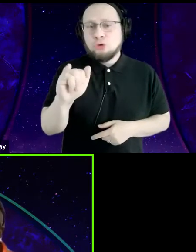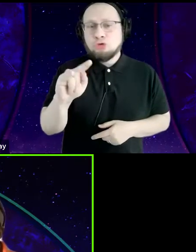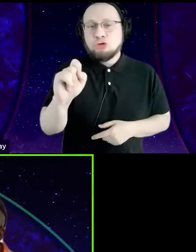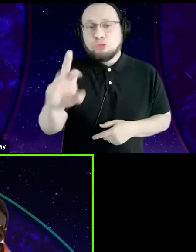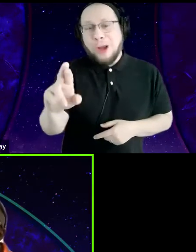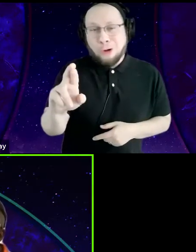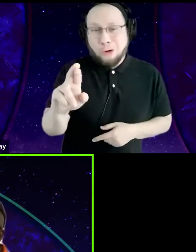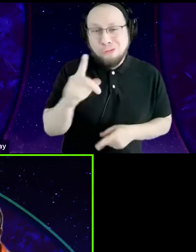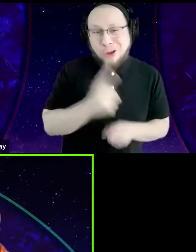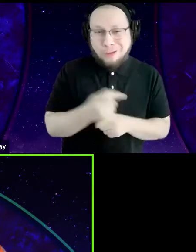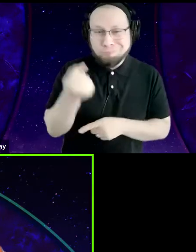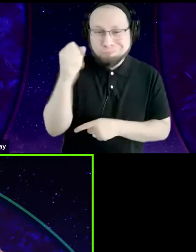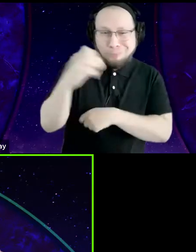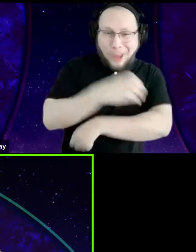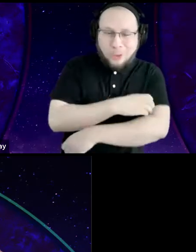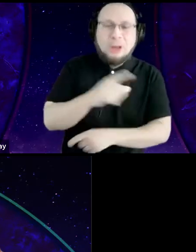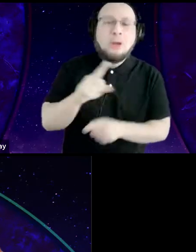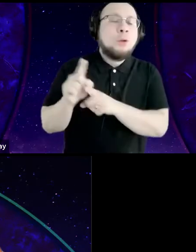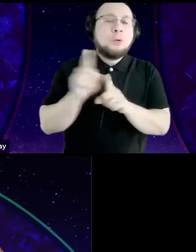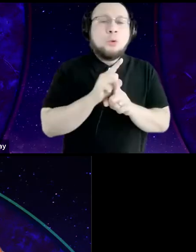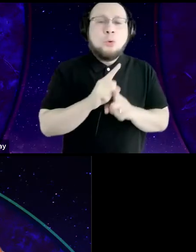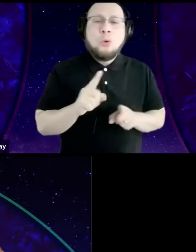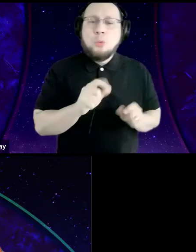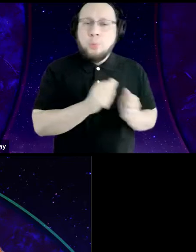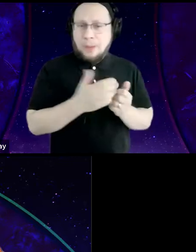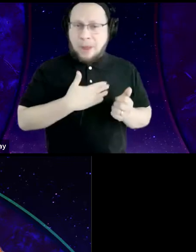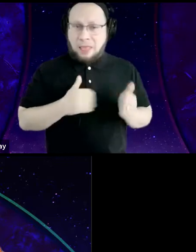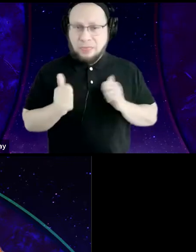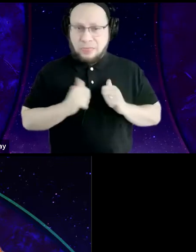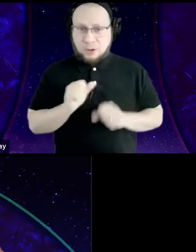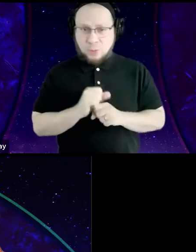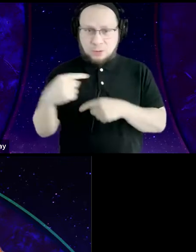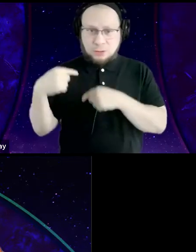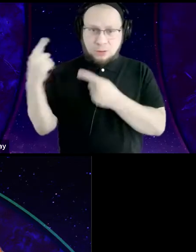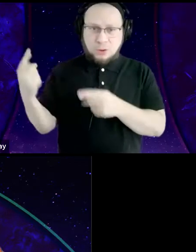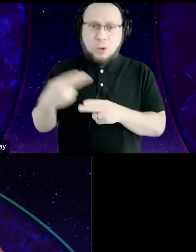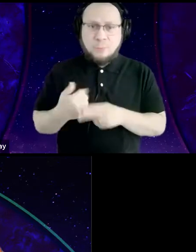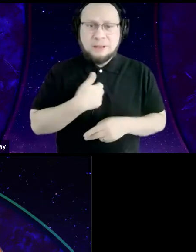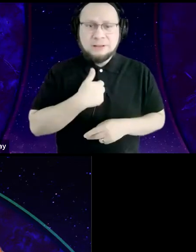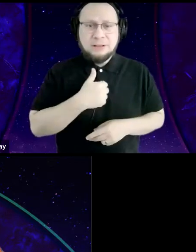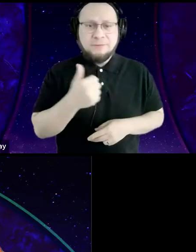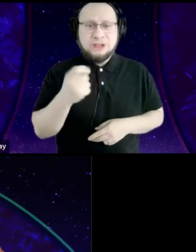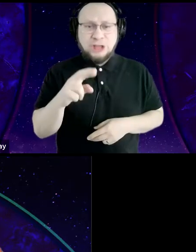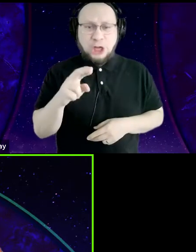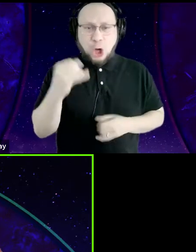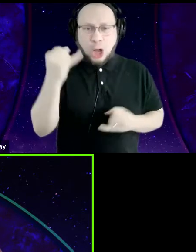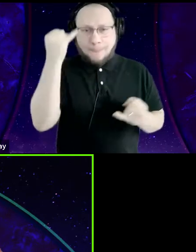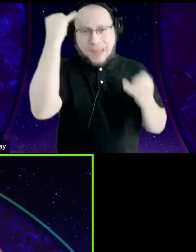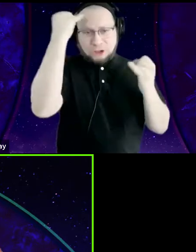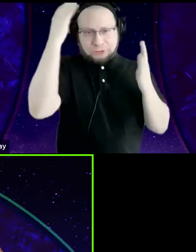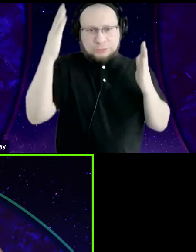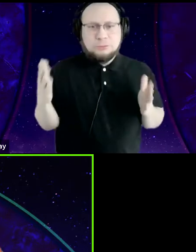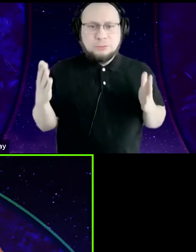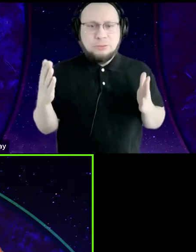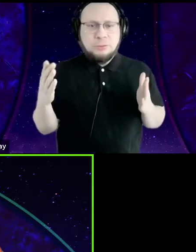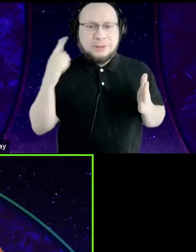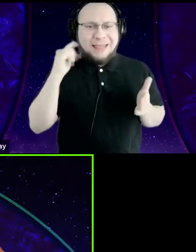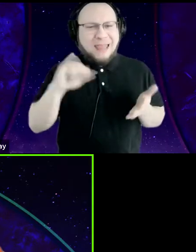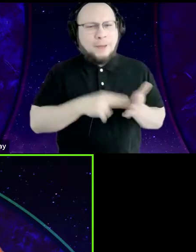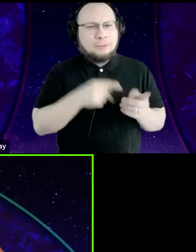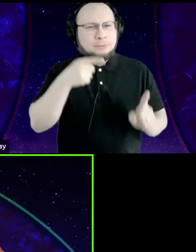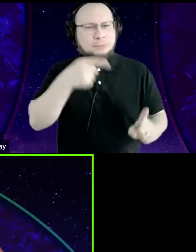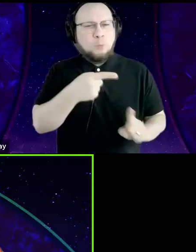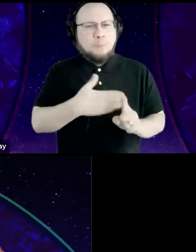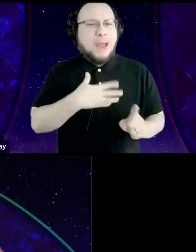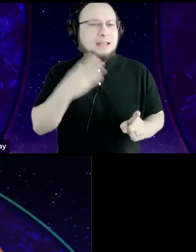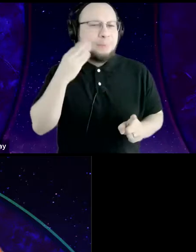subversive. And I also like to, especially with my theater work, like to call myself gender imaginative because that also just speaks to what my experience